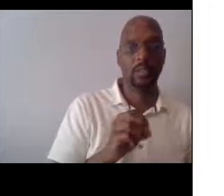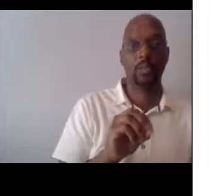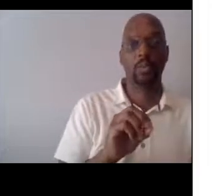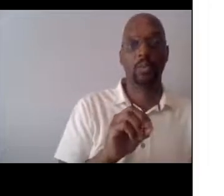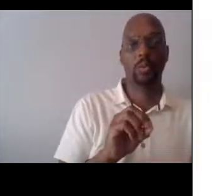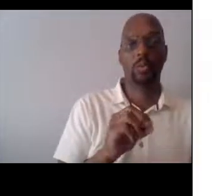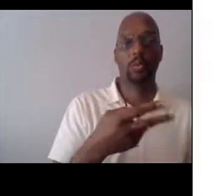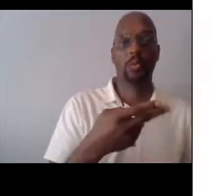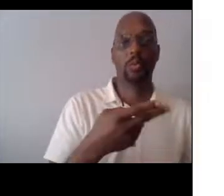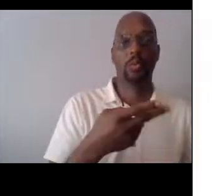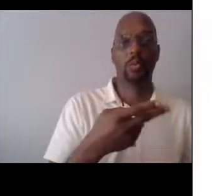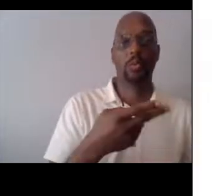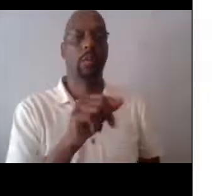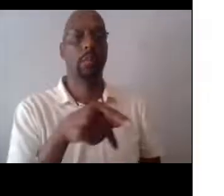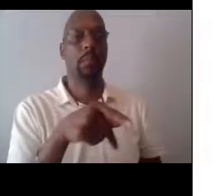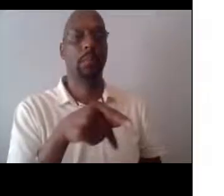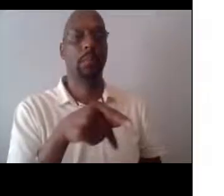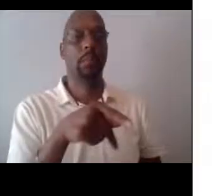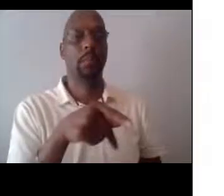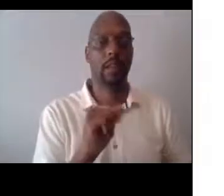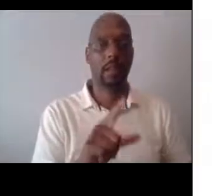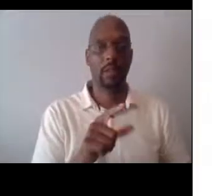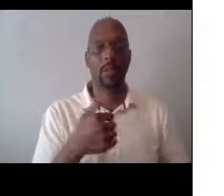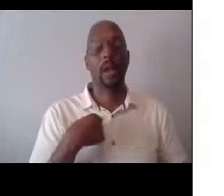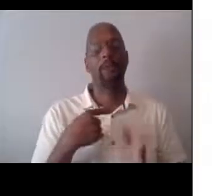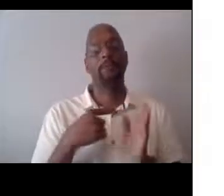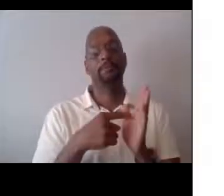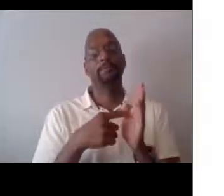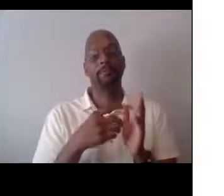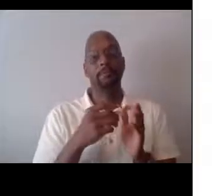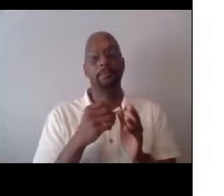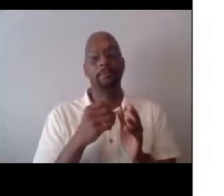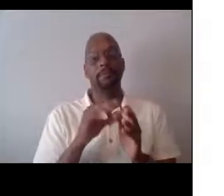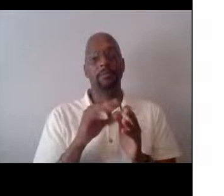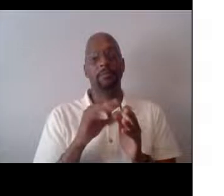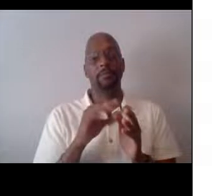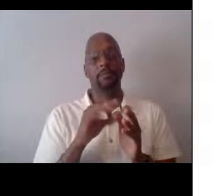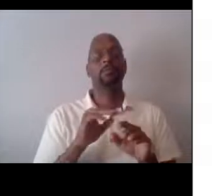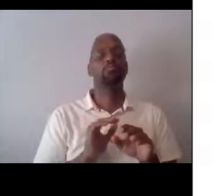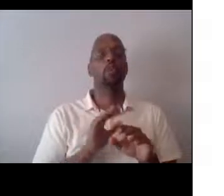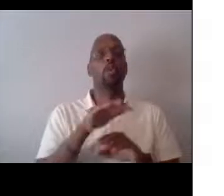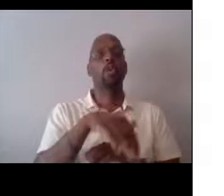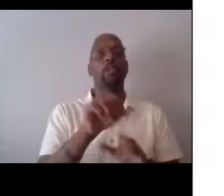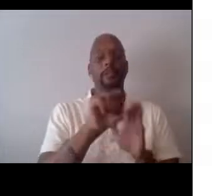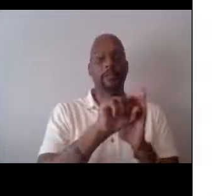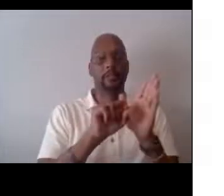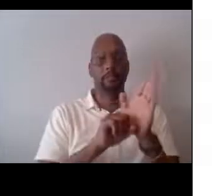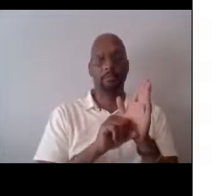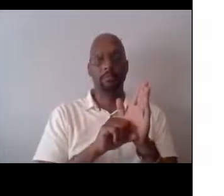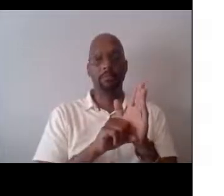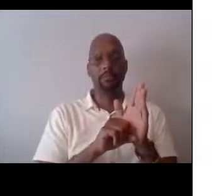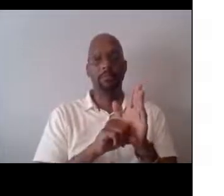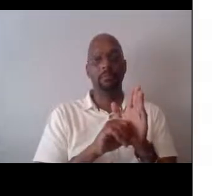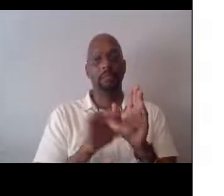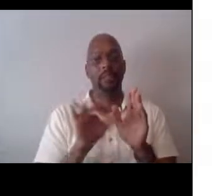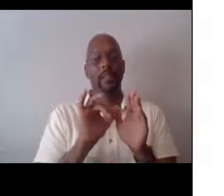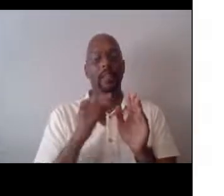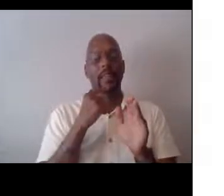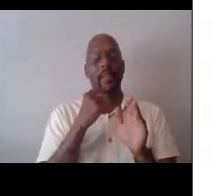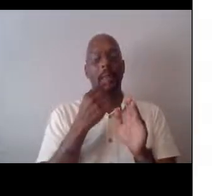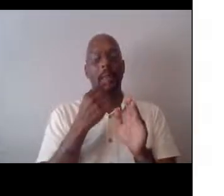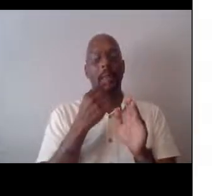we have representation from across the state. As Avital mentioned, we had, as we